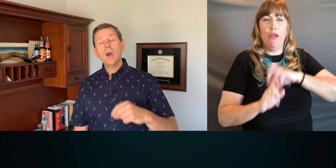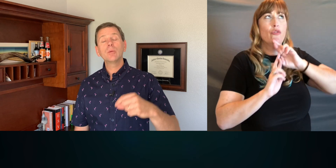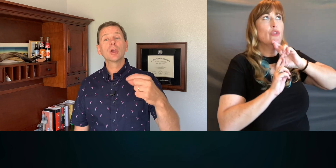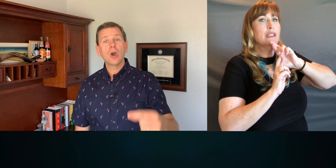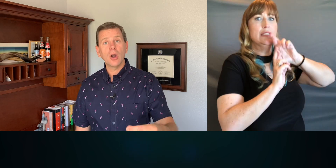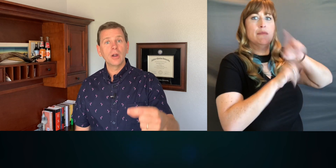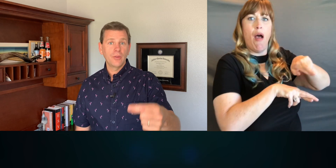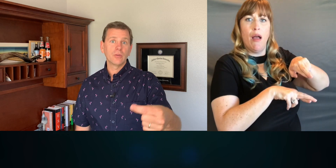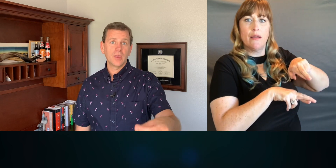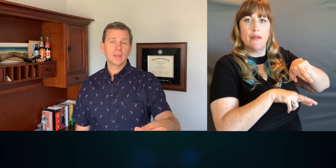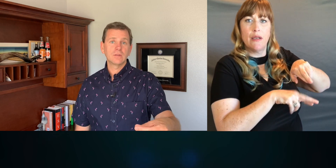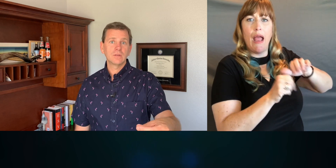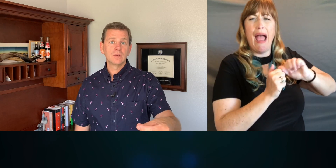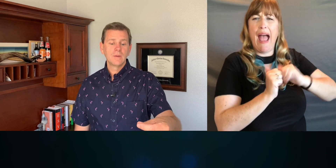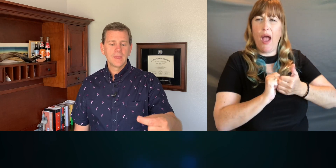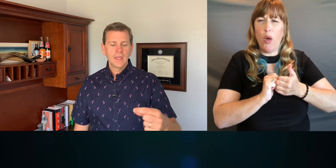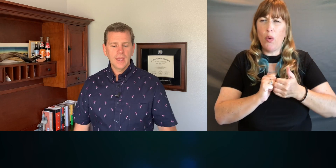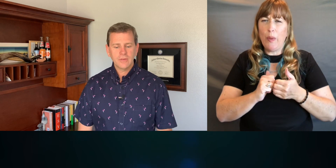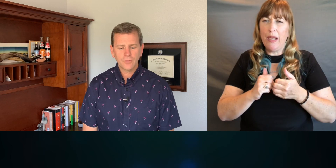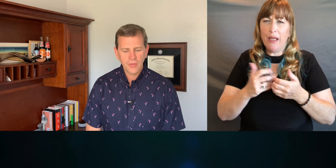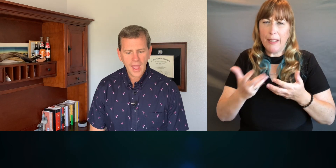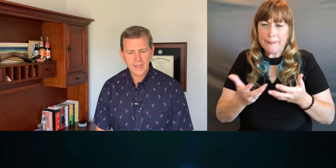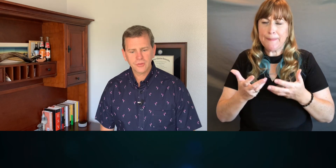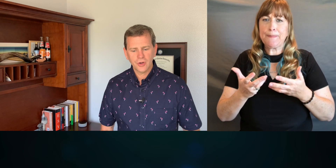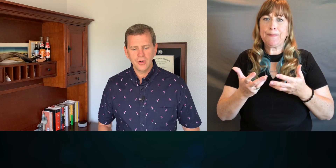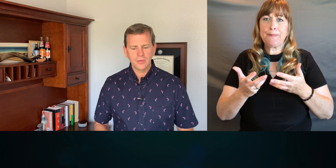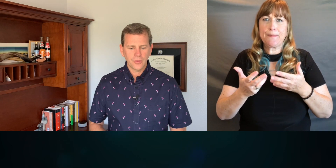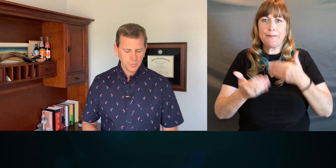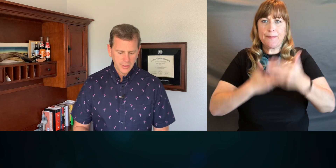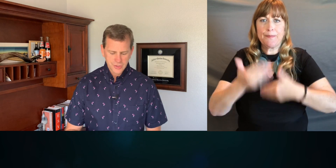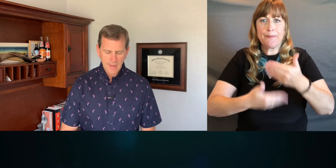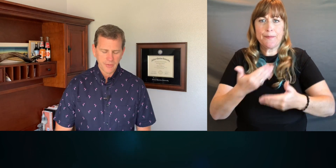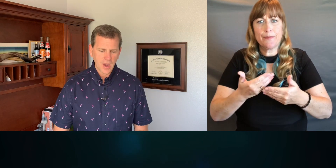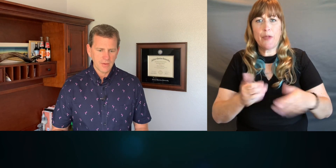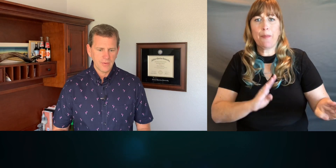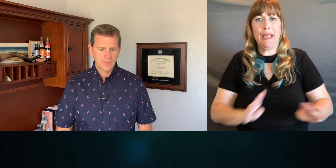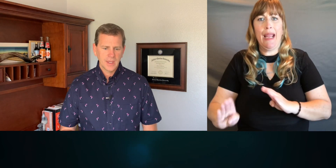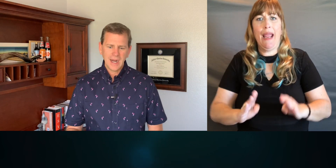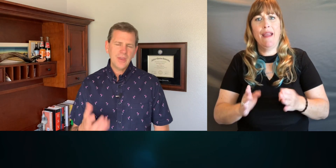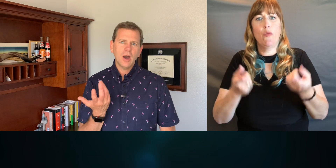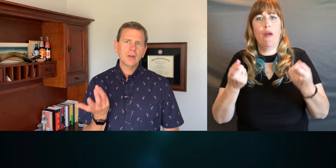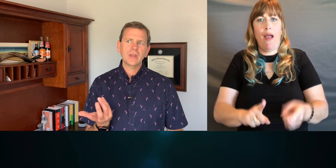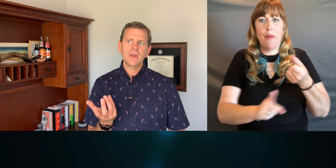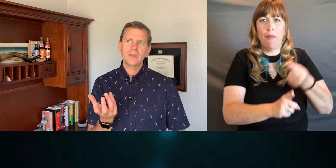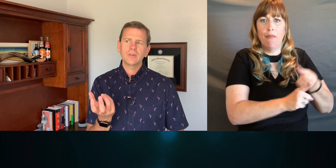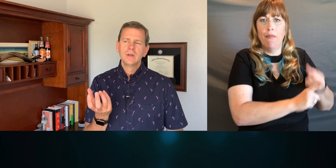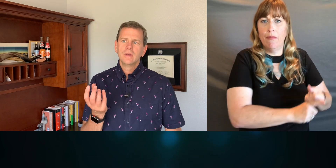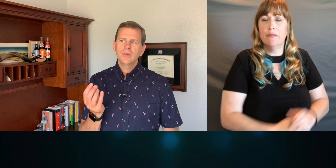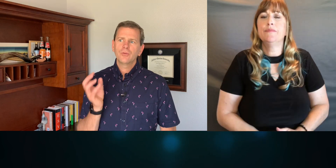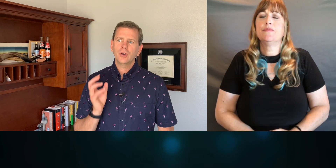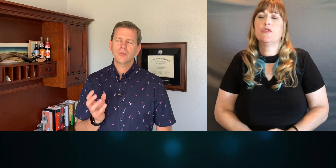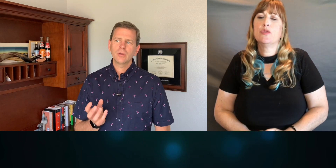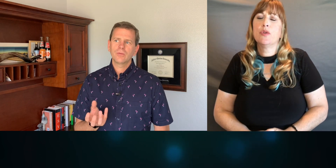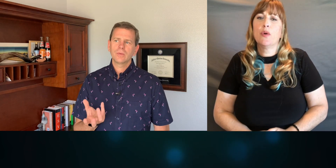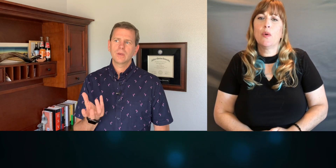and how we regard those things. And so for that, let's turn to 1 Peter chapter 5. And I think